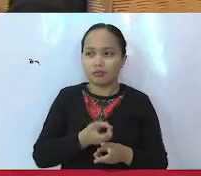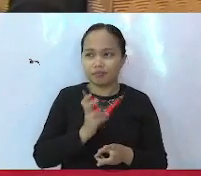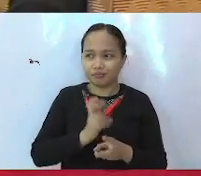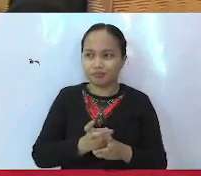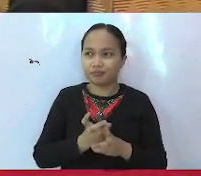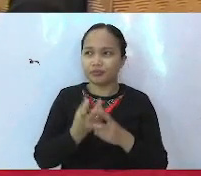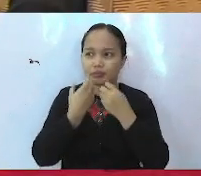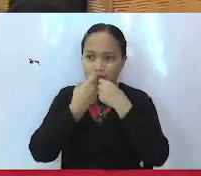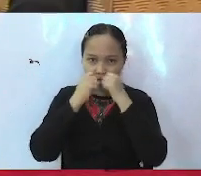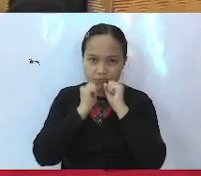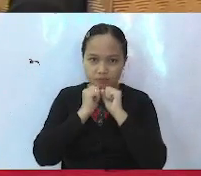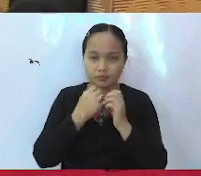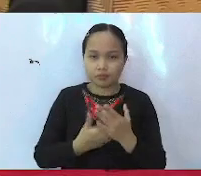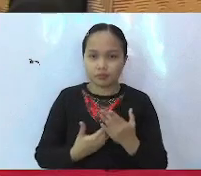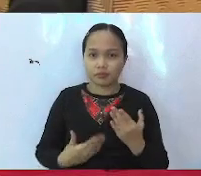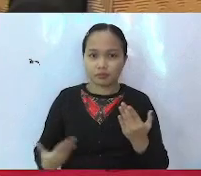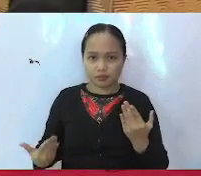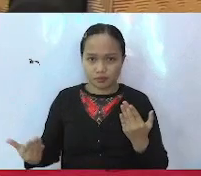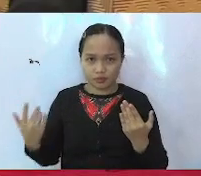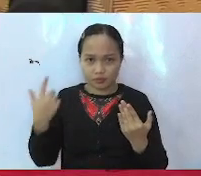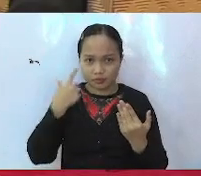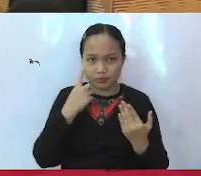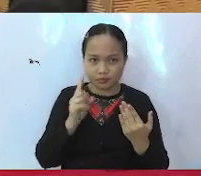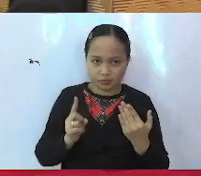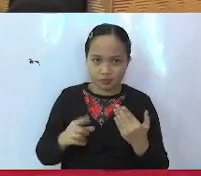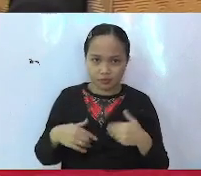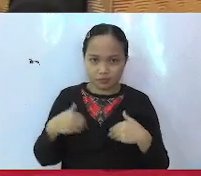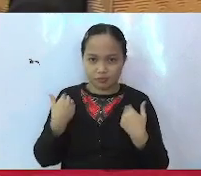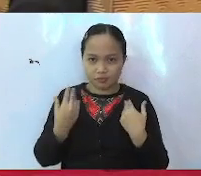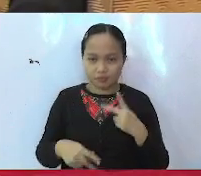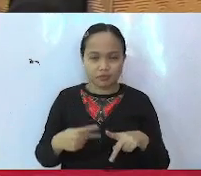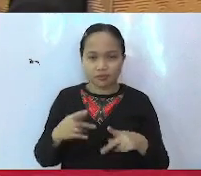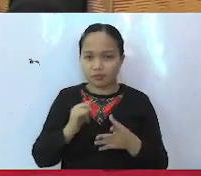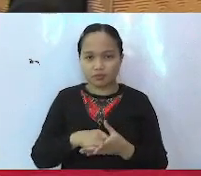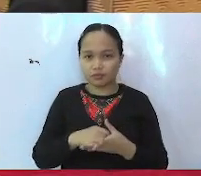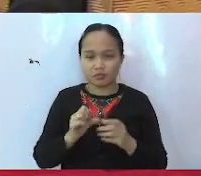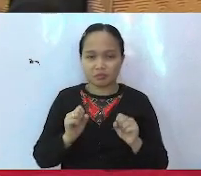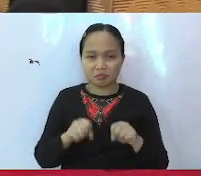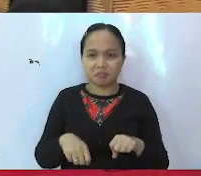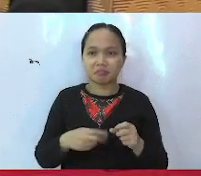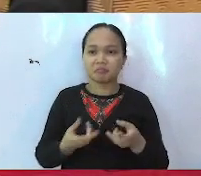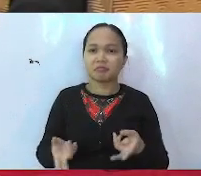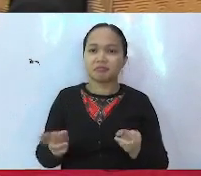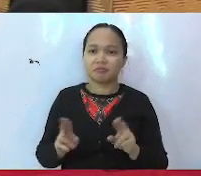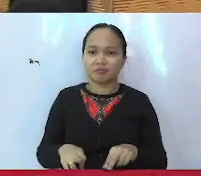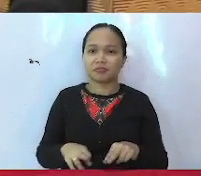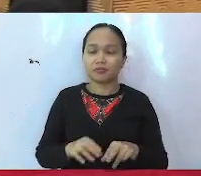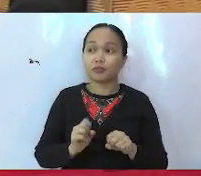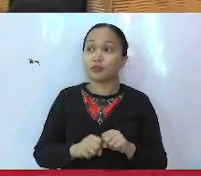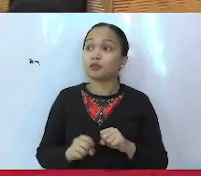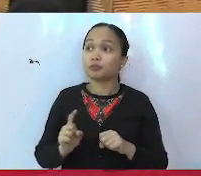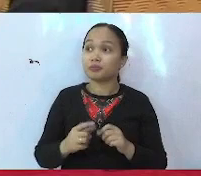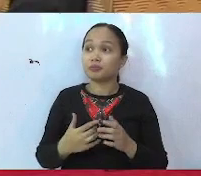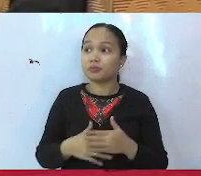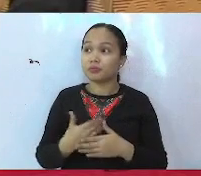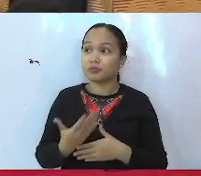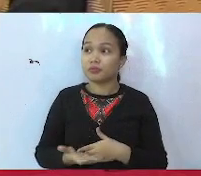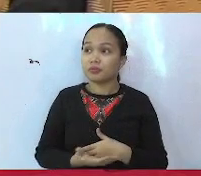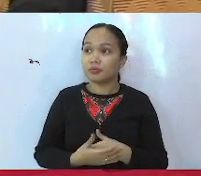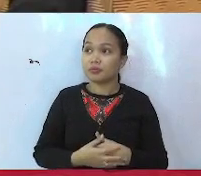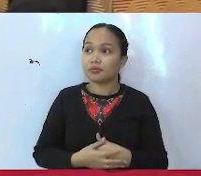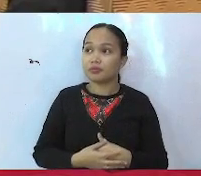sad thing trying to put a young person's life back together because it's barely started. All right. Sir Dominic, you want to add something? Sir,